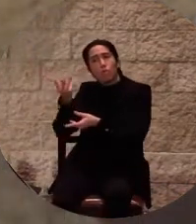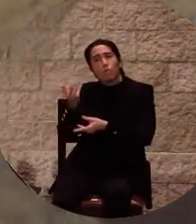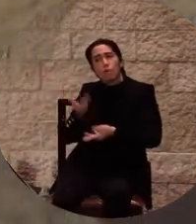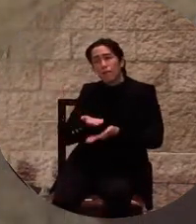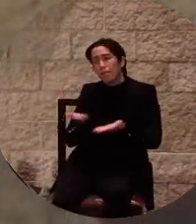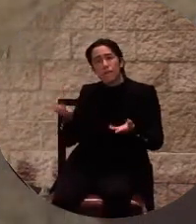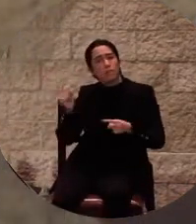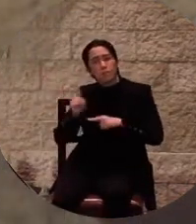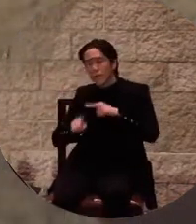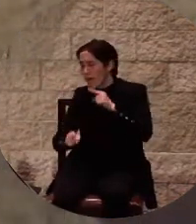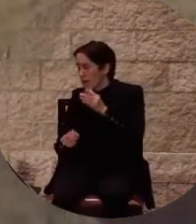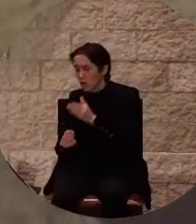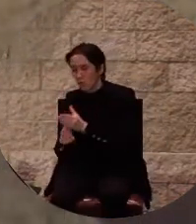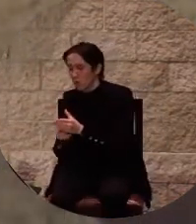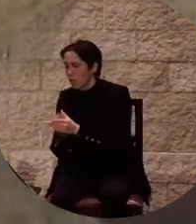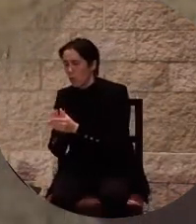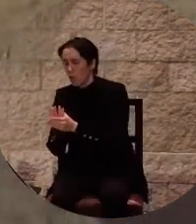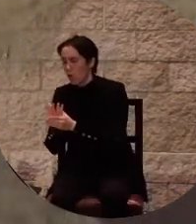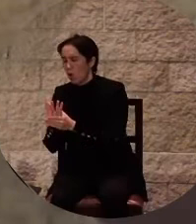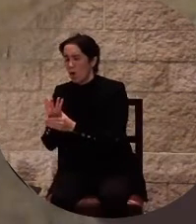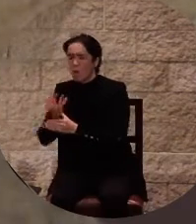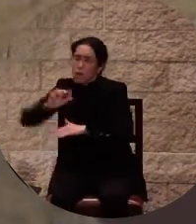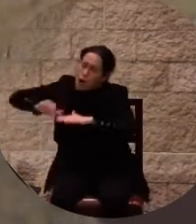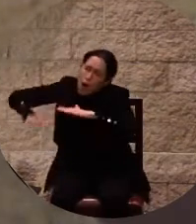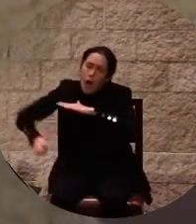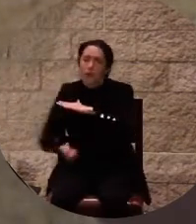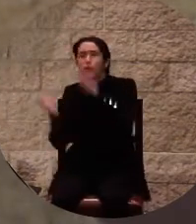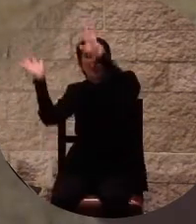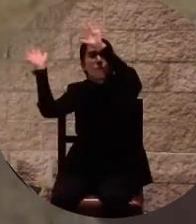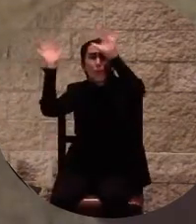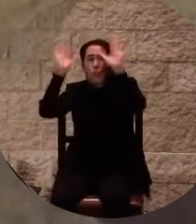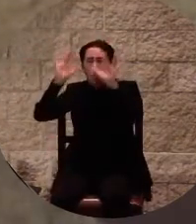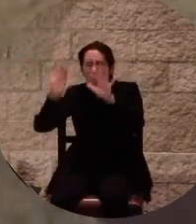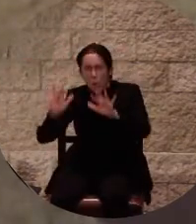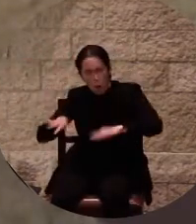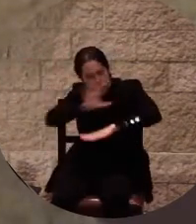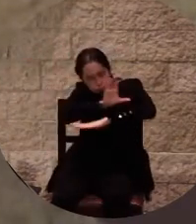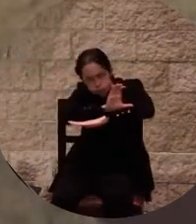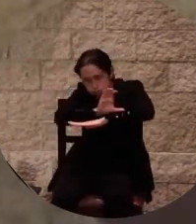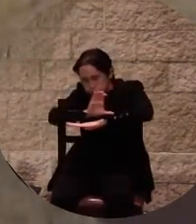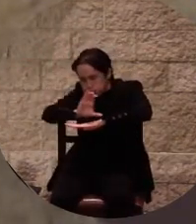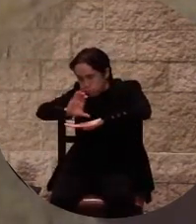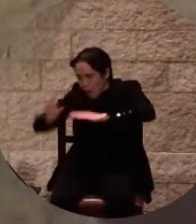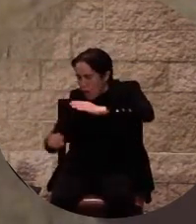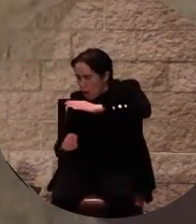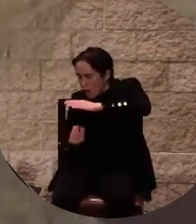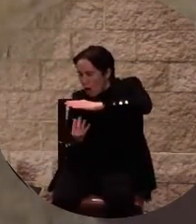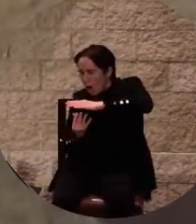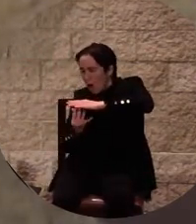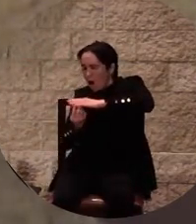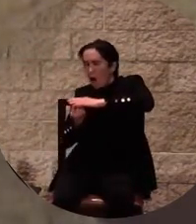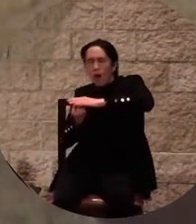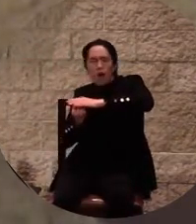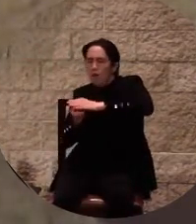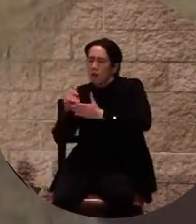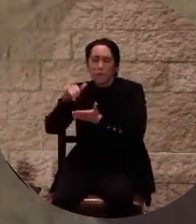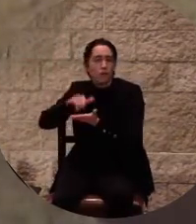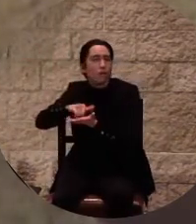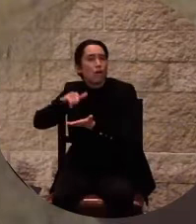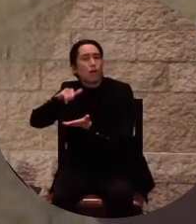Just cannot grow beneath a winter snow, or so I have